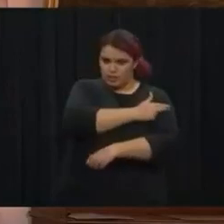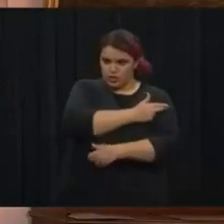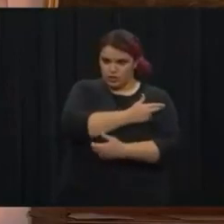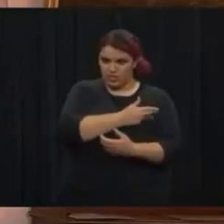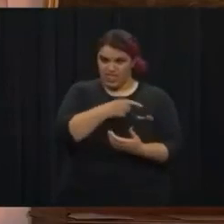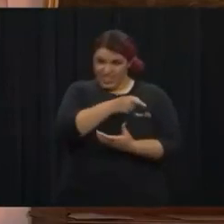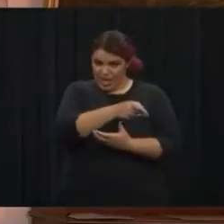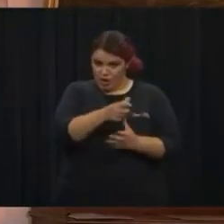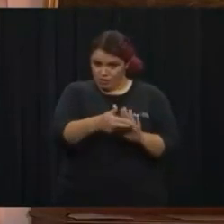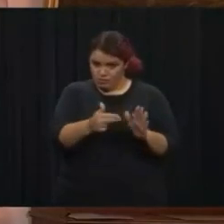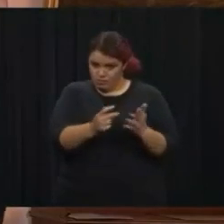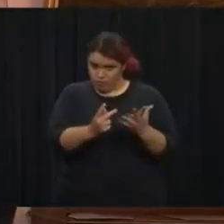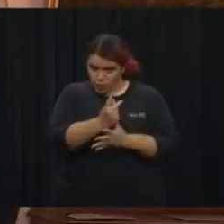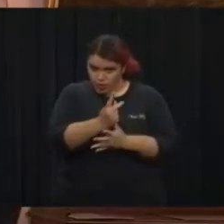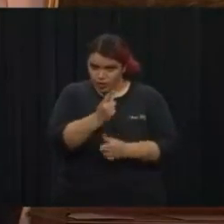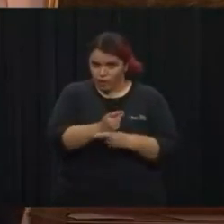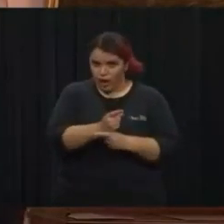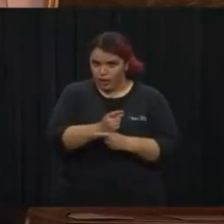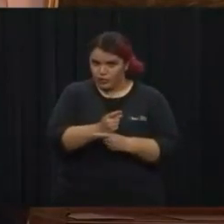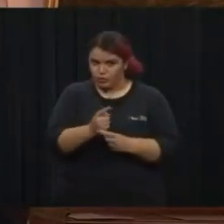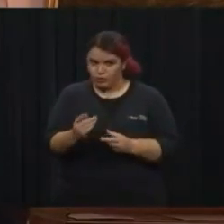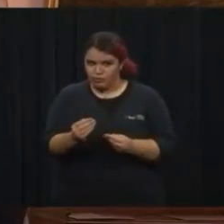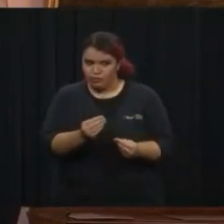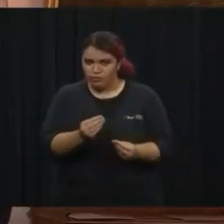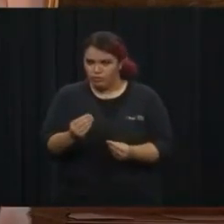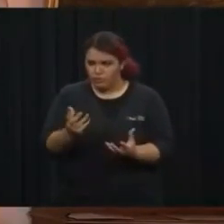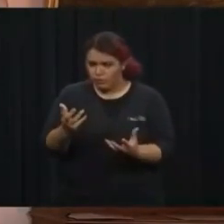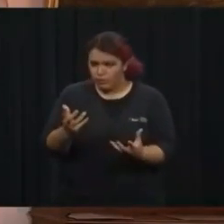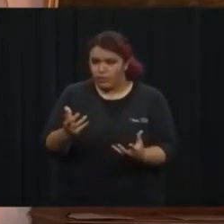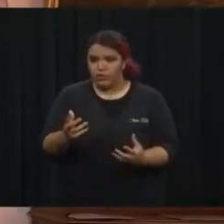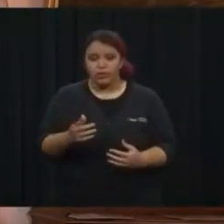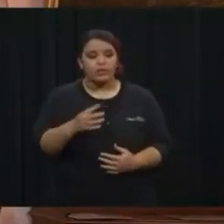would be considered an emergency procedure?